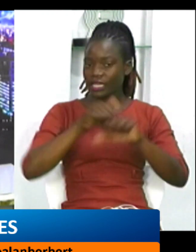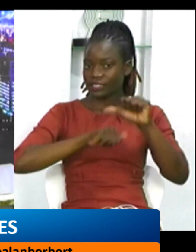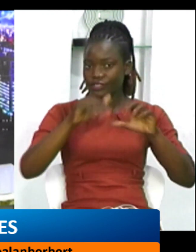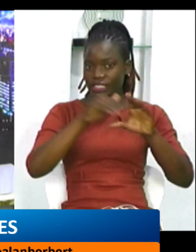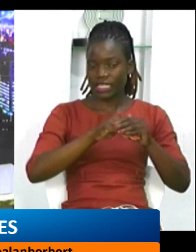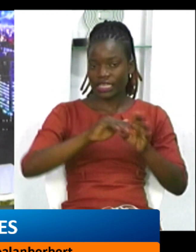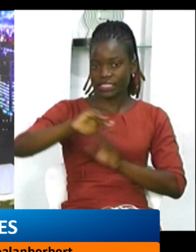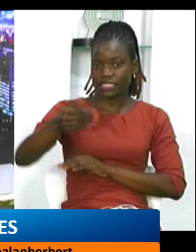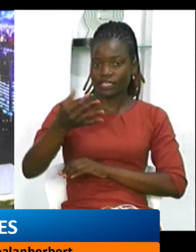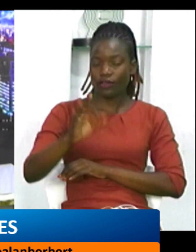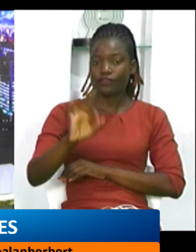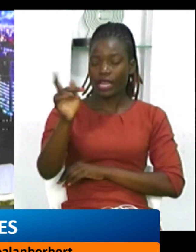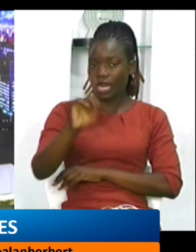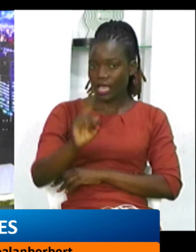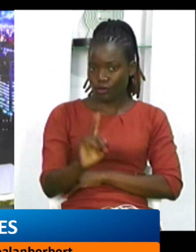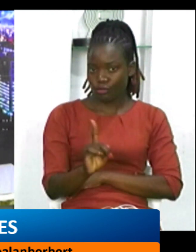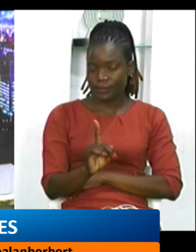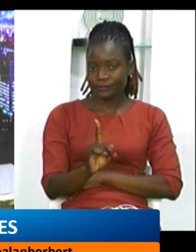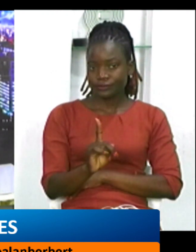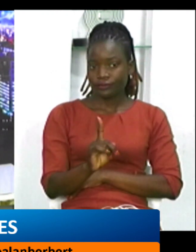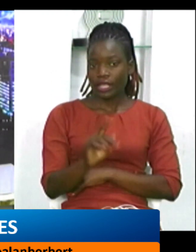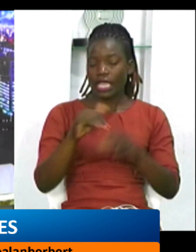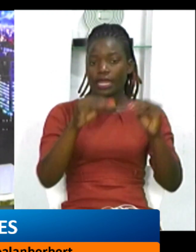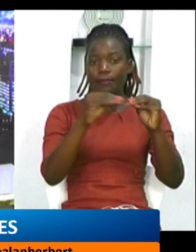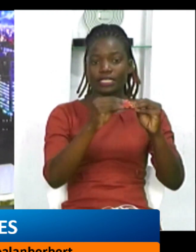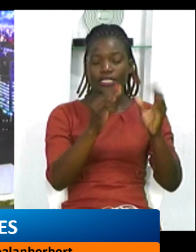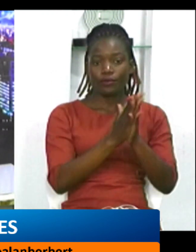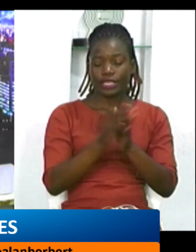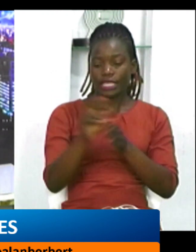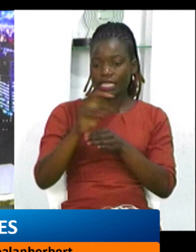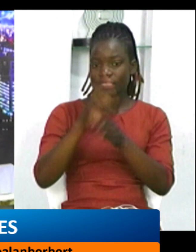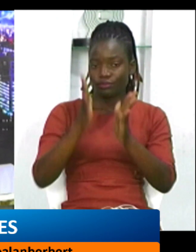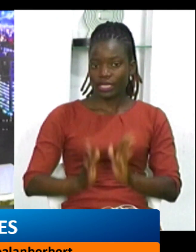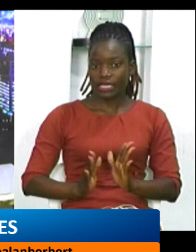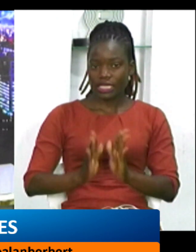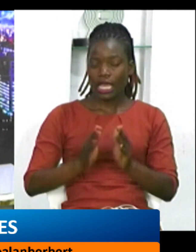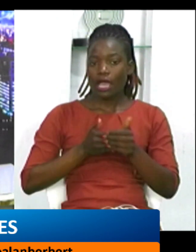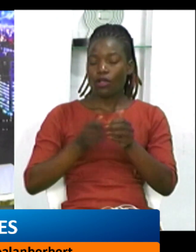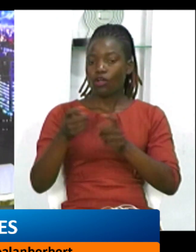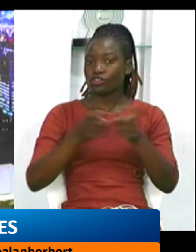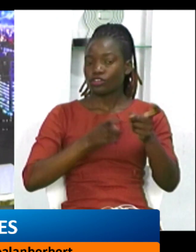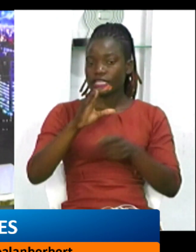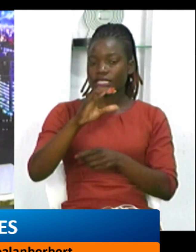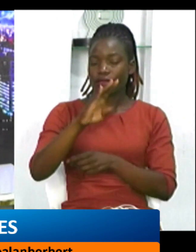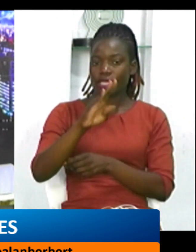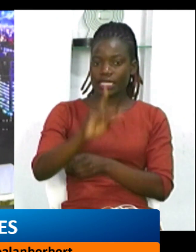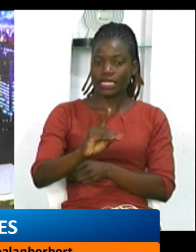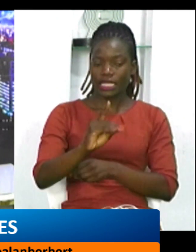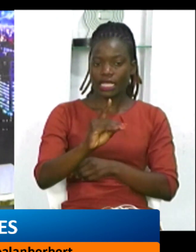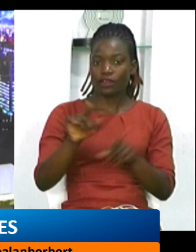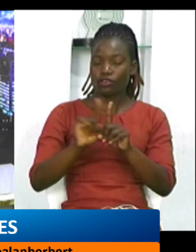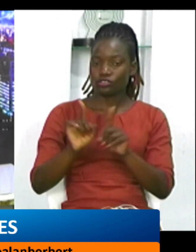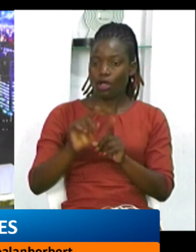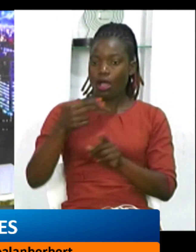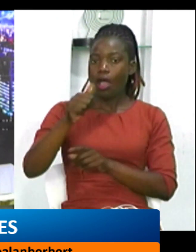heart of the Nairobi Central Business District. In a meeting with the inspectors manning the CBD and hawkers representatives,